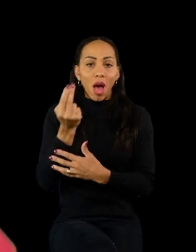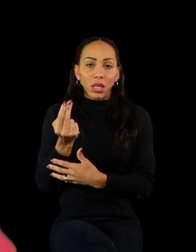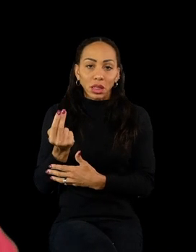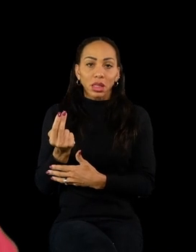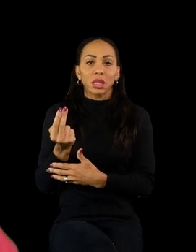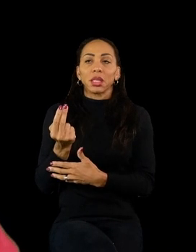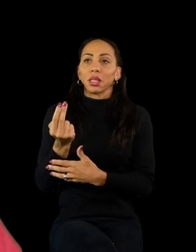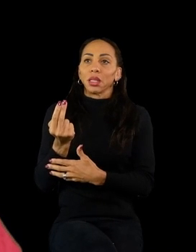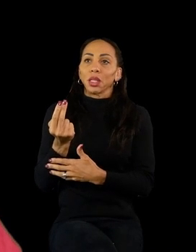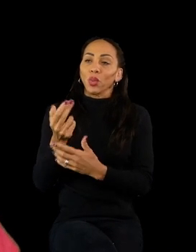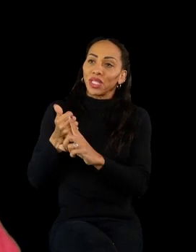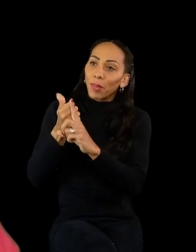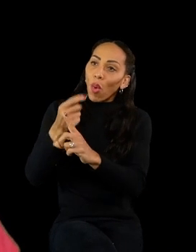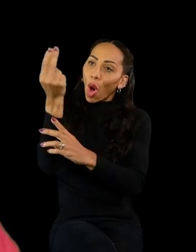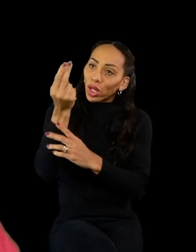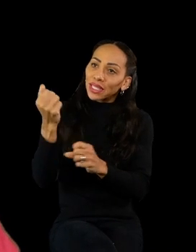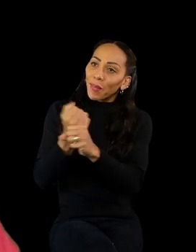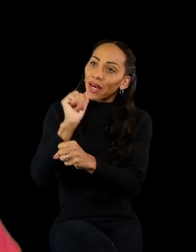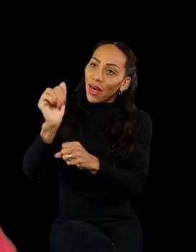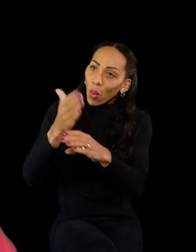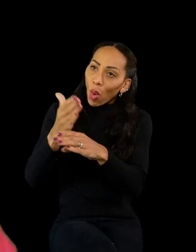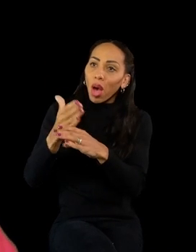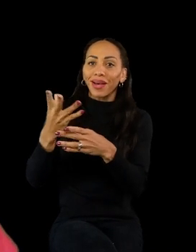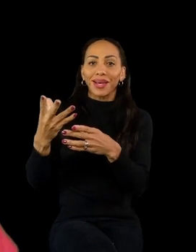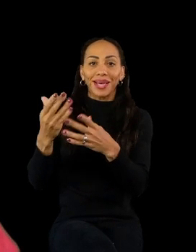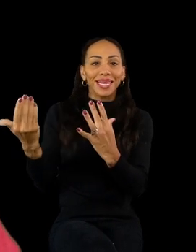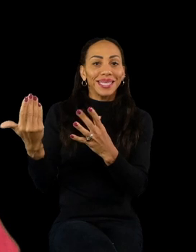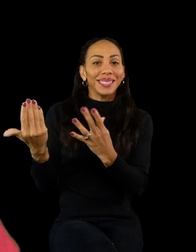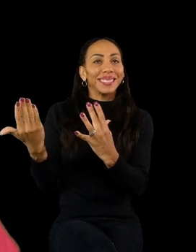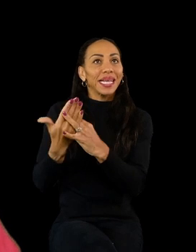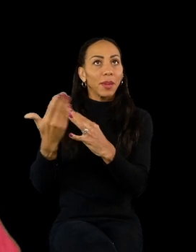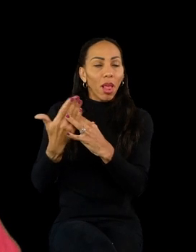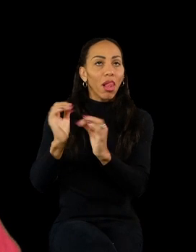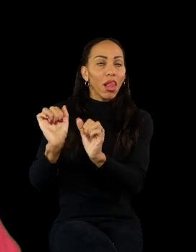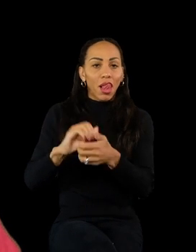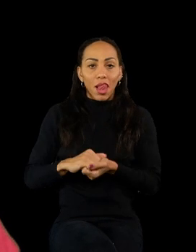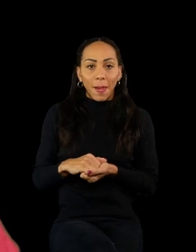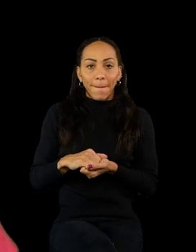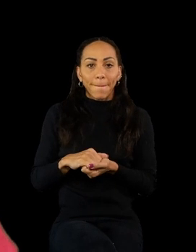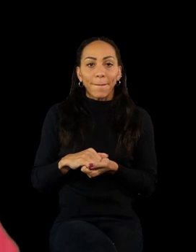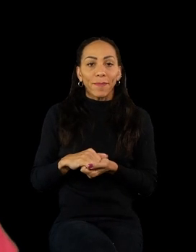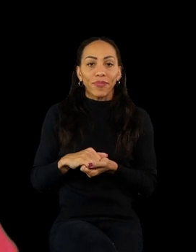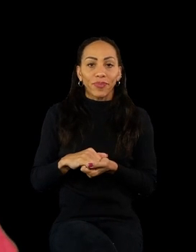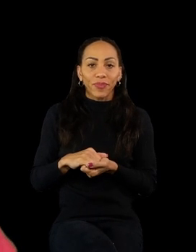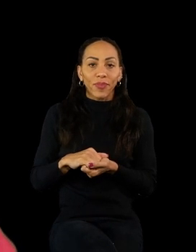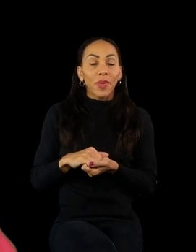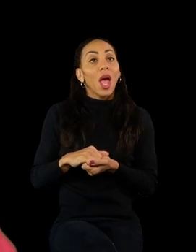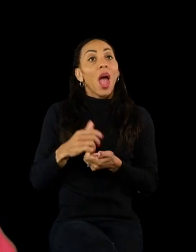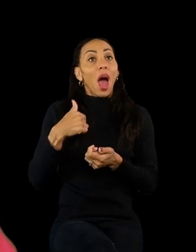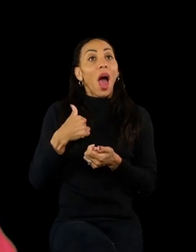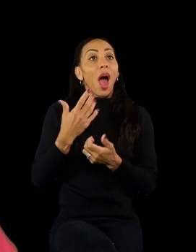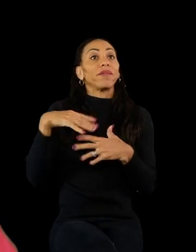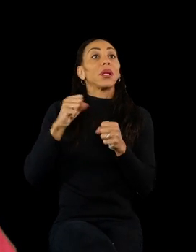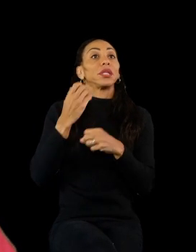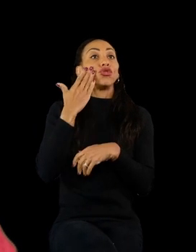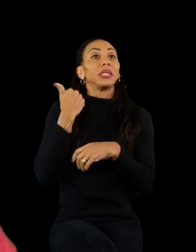and help theater organize on how to make their work accessible. So I'm currently working, starting to do a